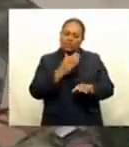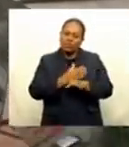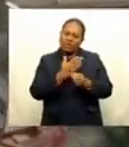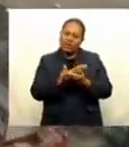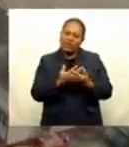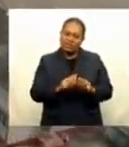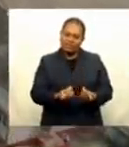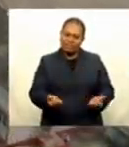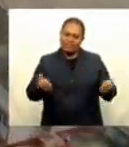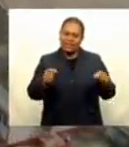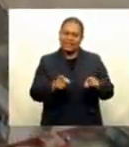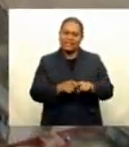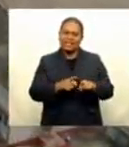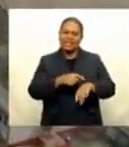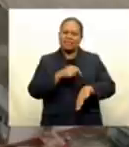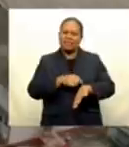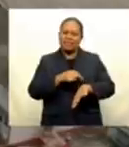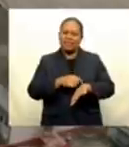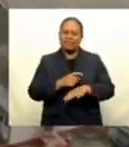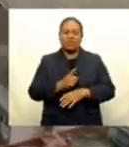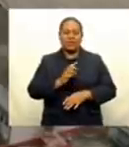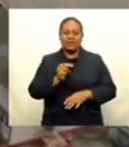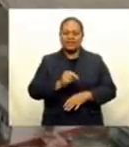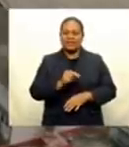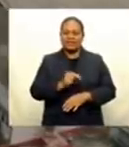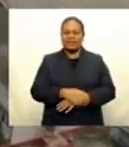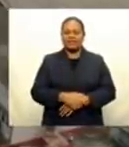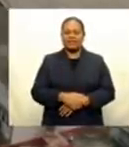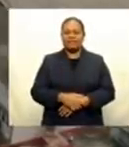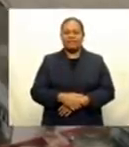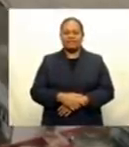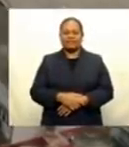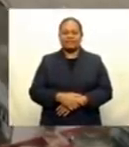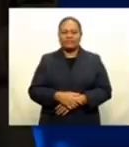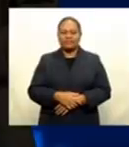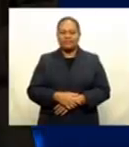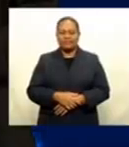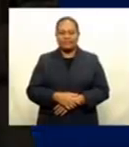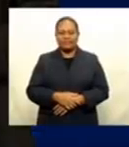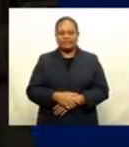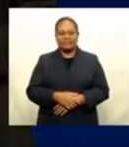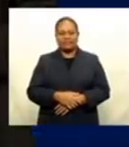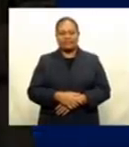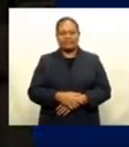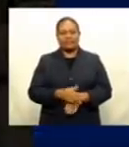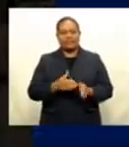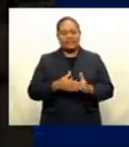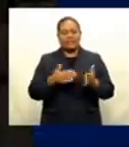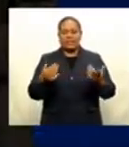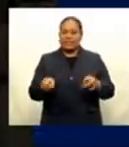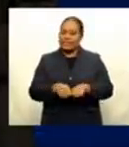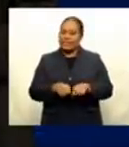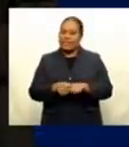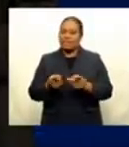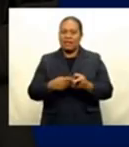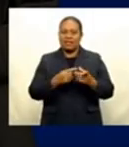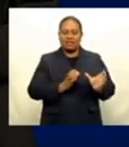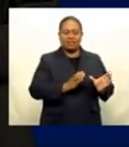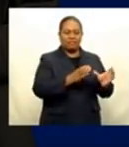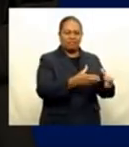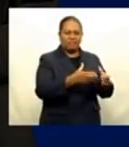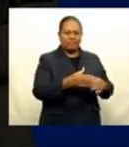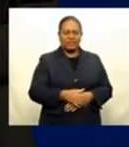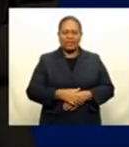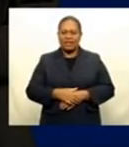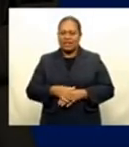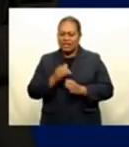while at the same time adhering to the measures in place. Lina Rees, FBC News. Like any other sector, the driving instructors